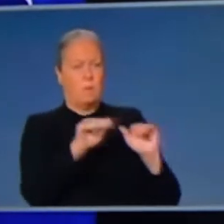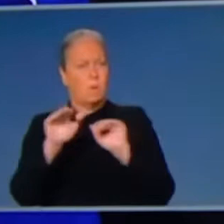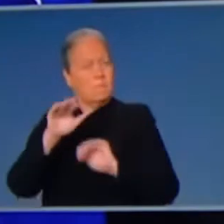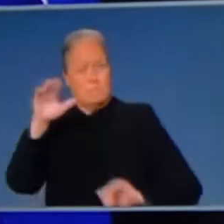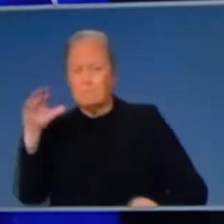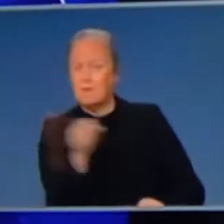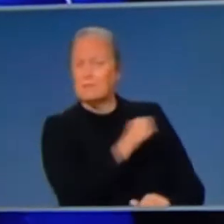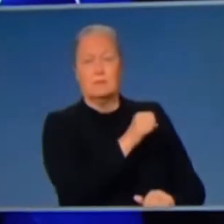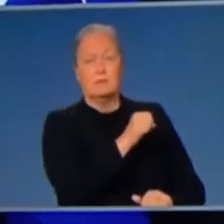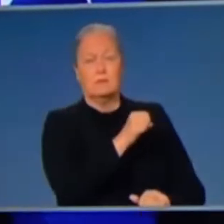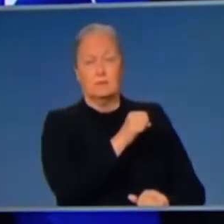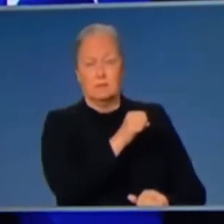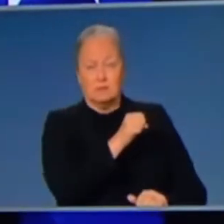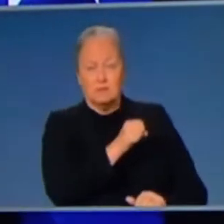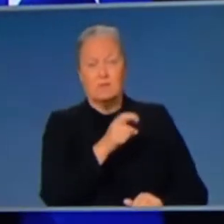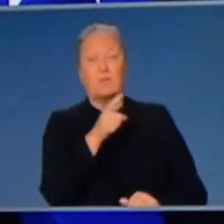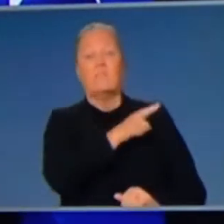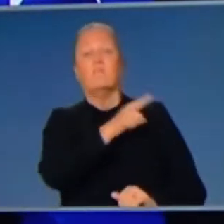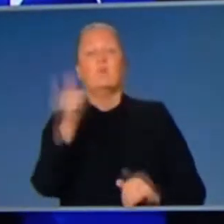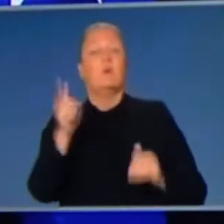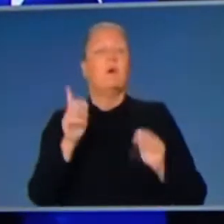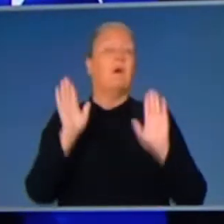Failure to do so this weekend